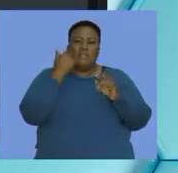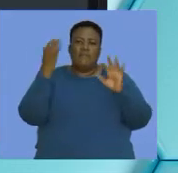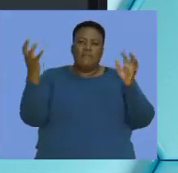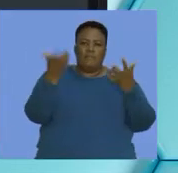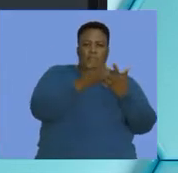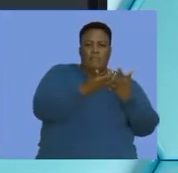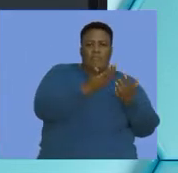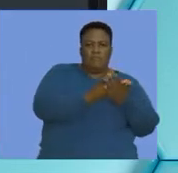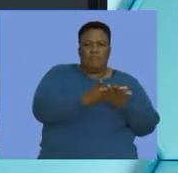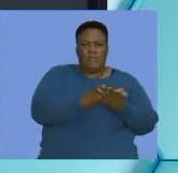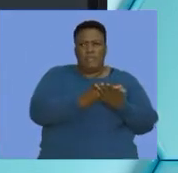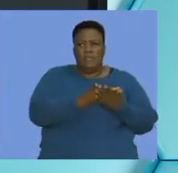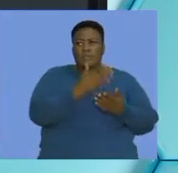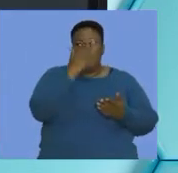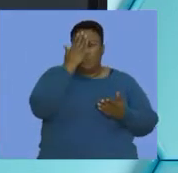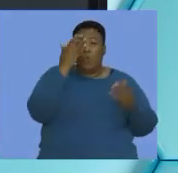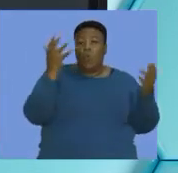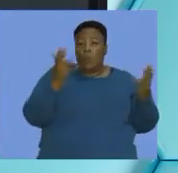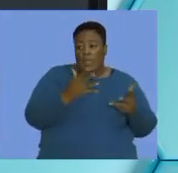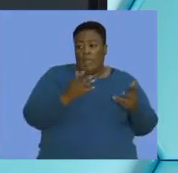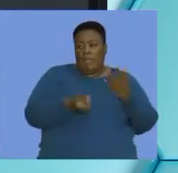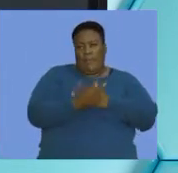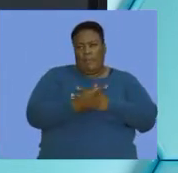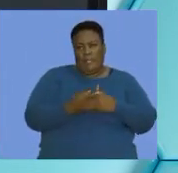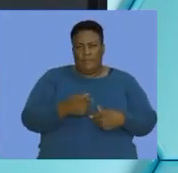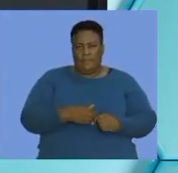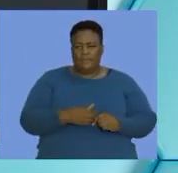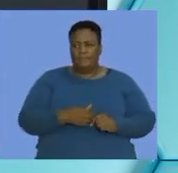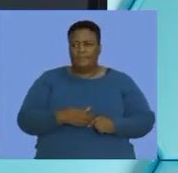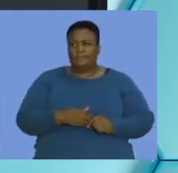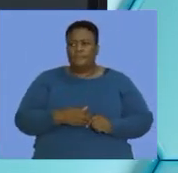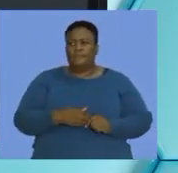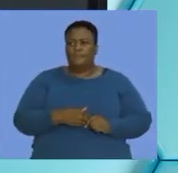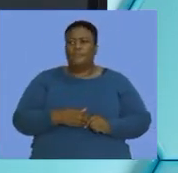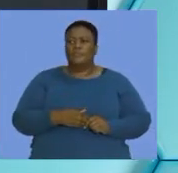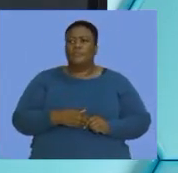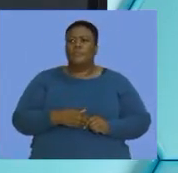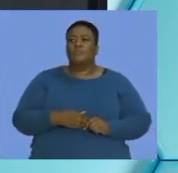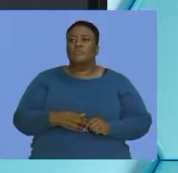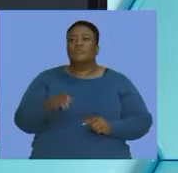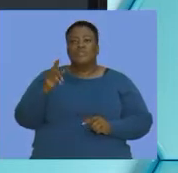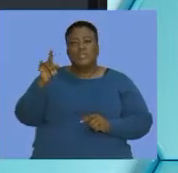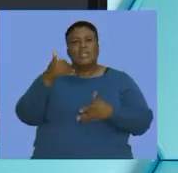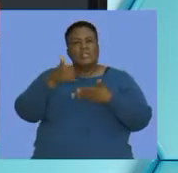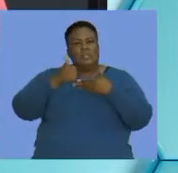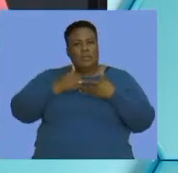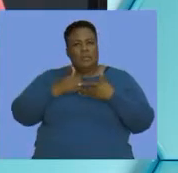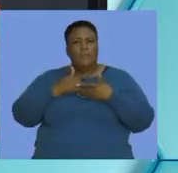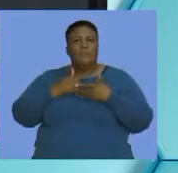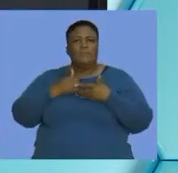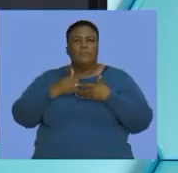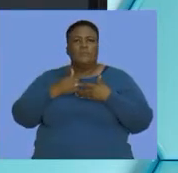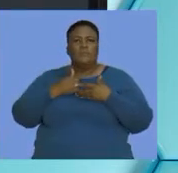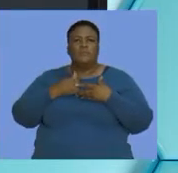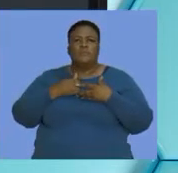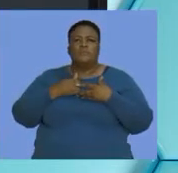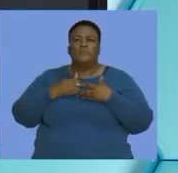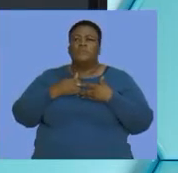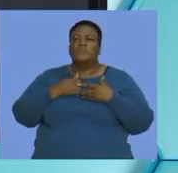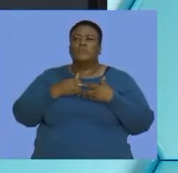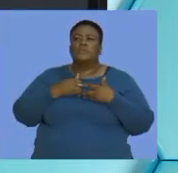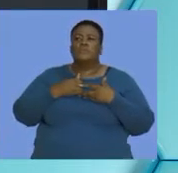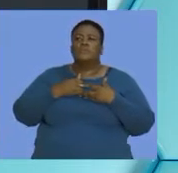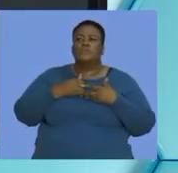poacher to a site where that has been poached from. And so that has provided significant assistance to